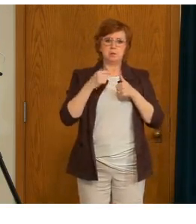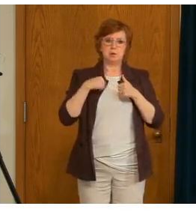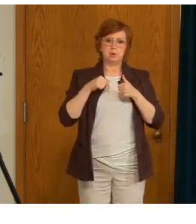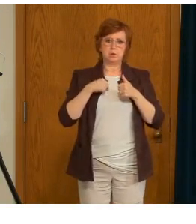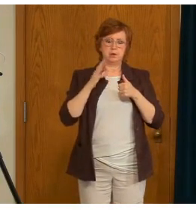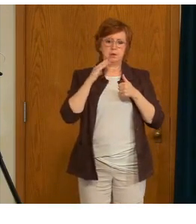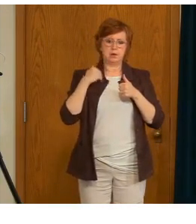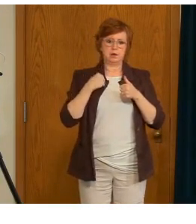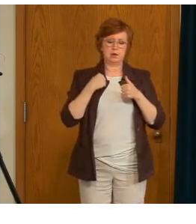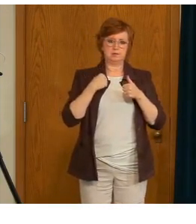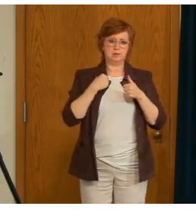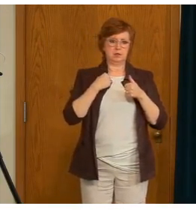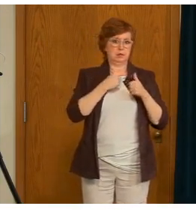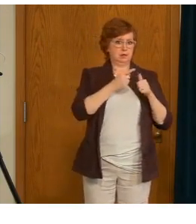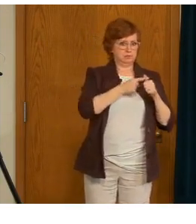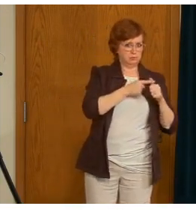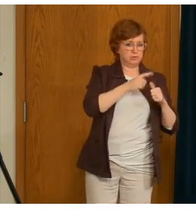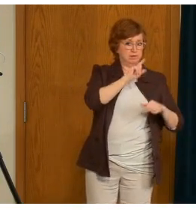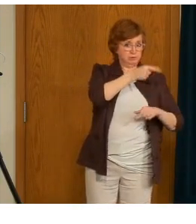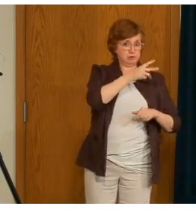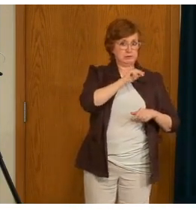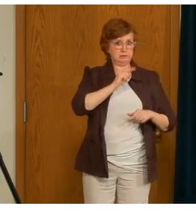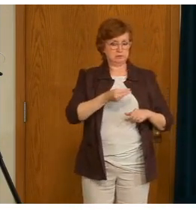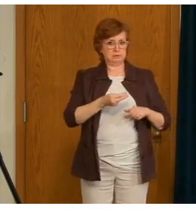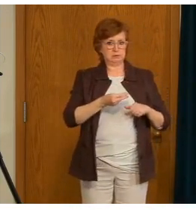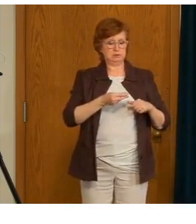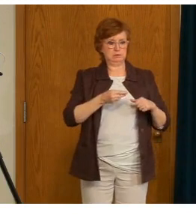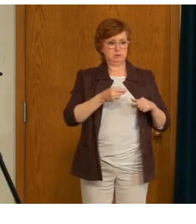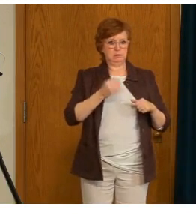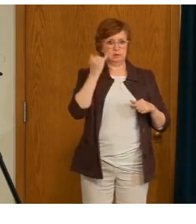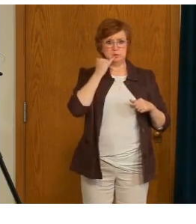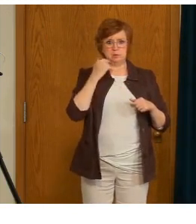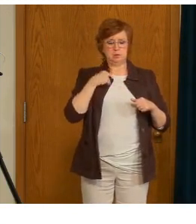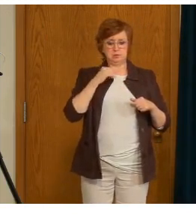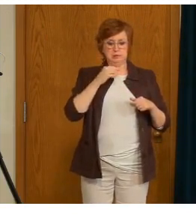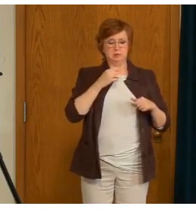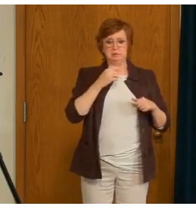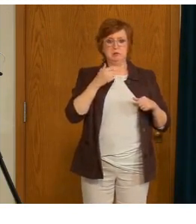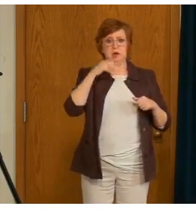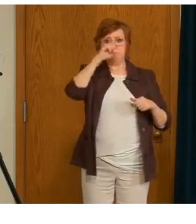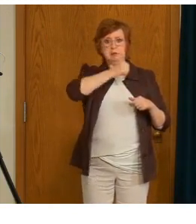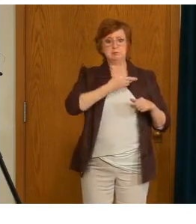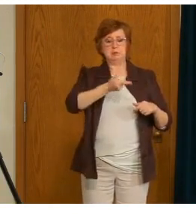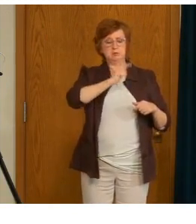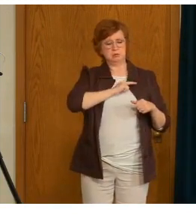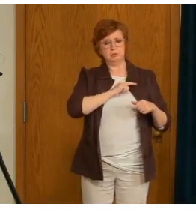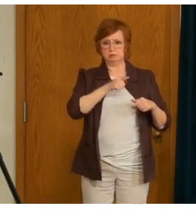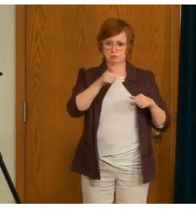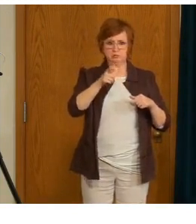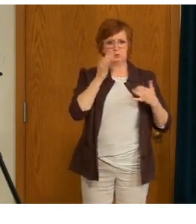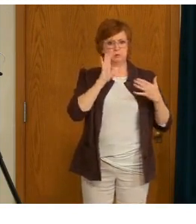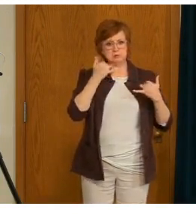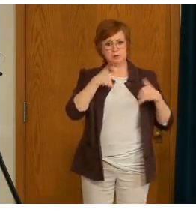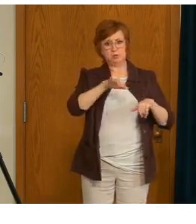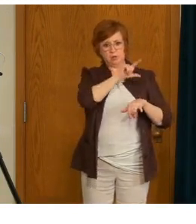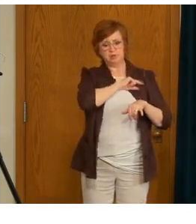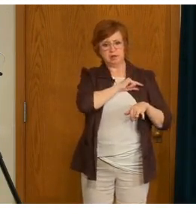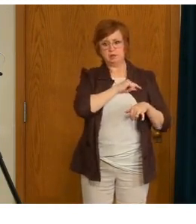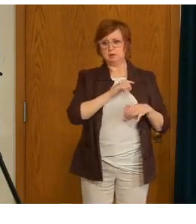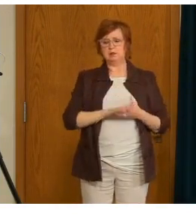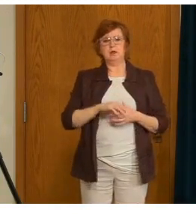doses as well as second doses, that once you're eligible, then you're always eligible. Saskatchewan has followed the National Advisory Committee